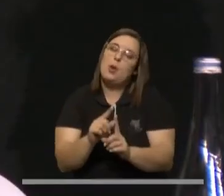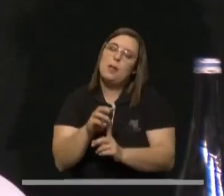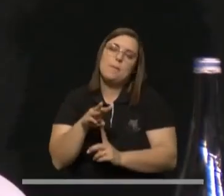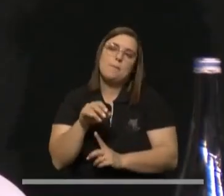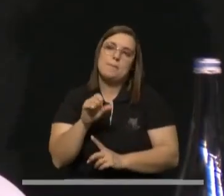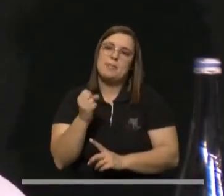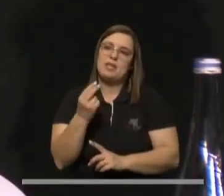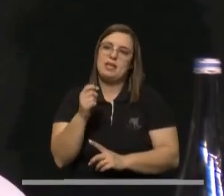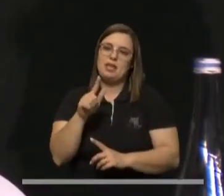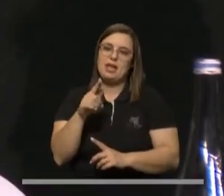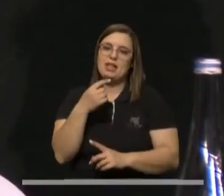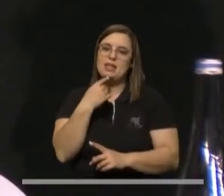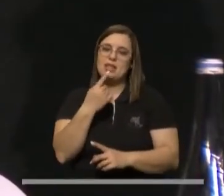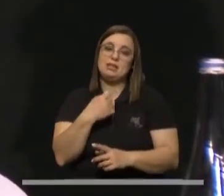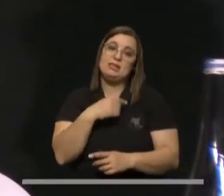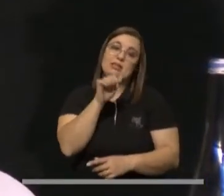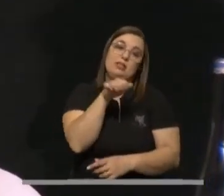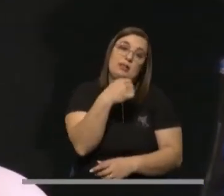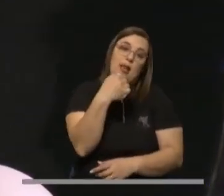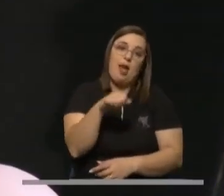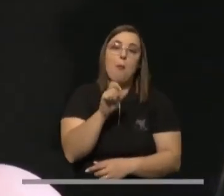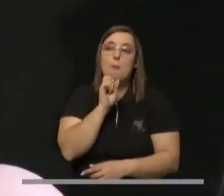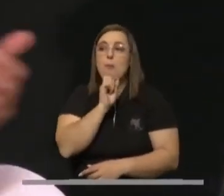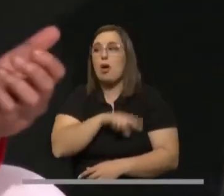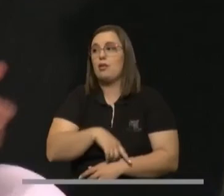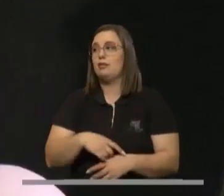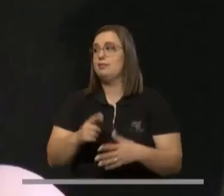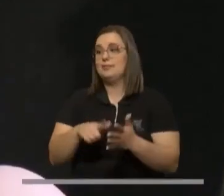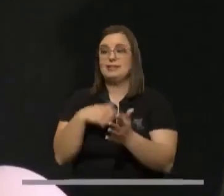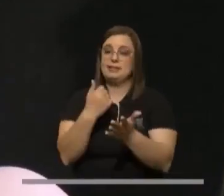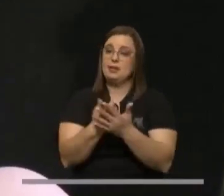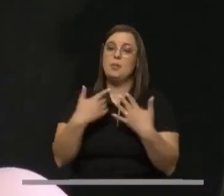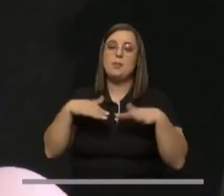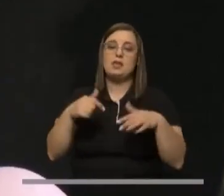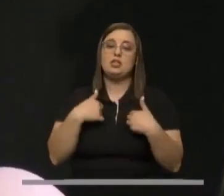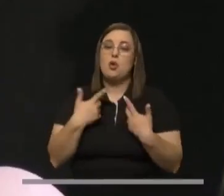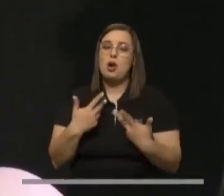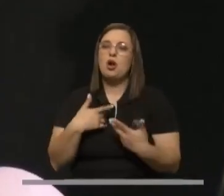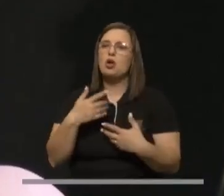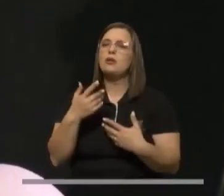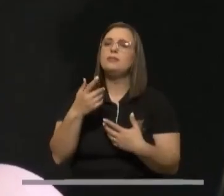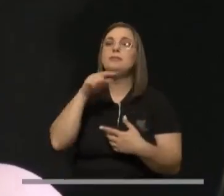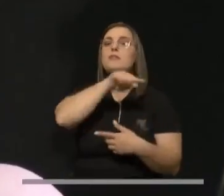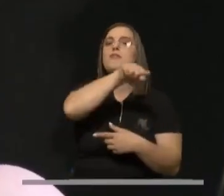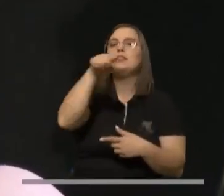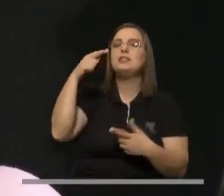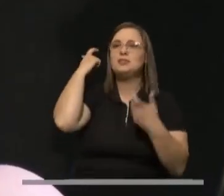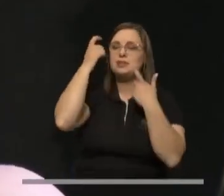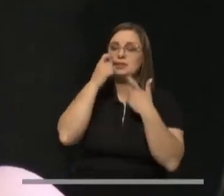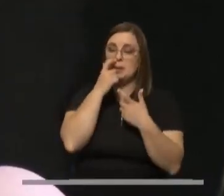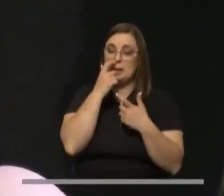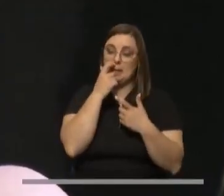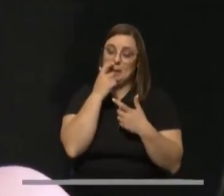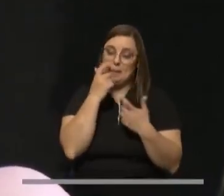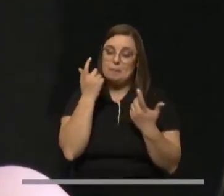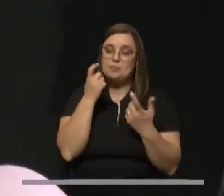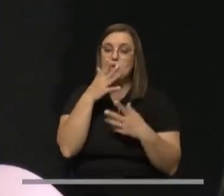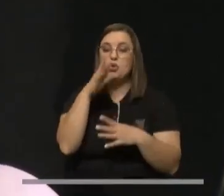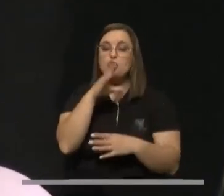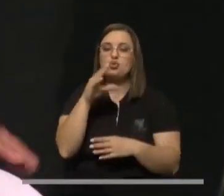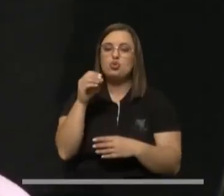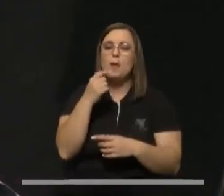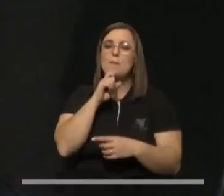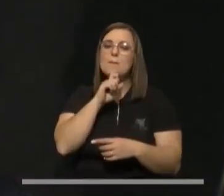As Miguel said, the answers can always be yes and things can be excellent. I want to hear what